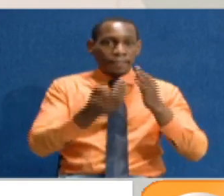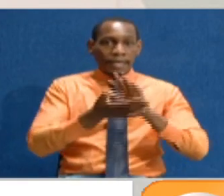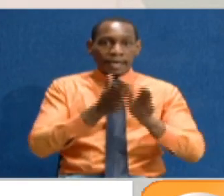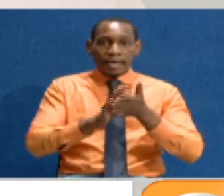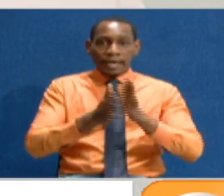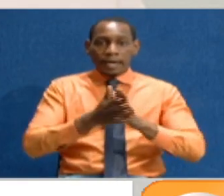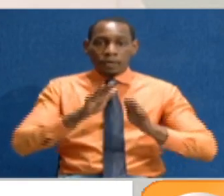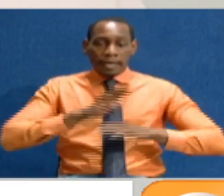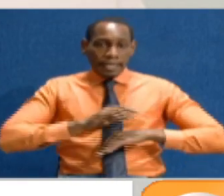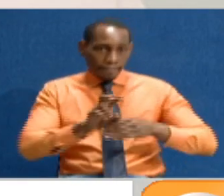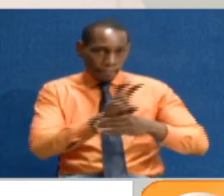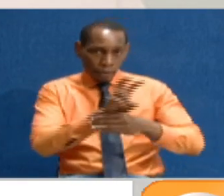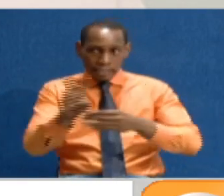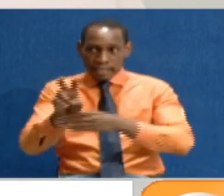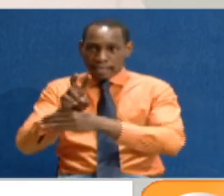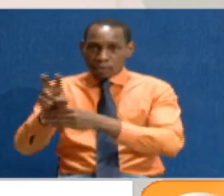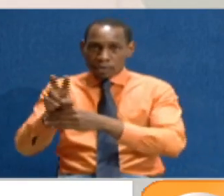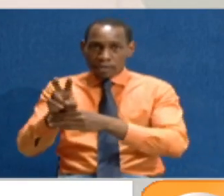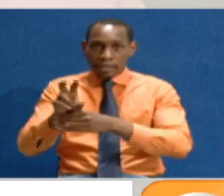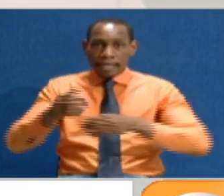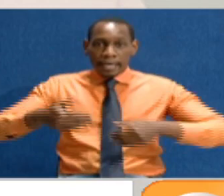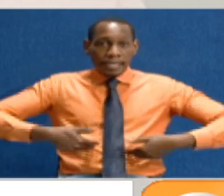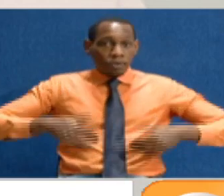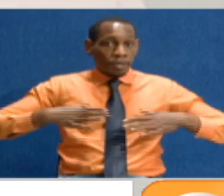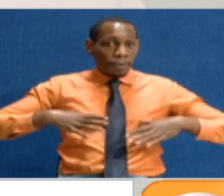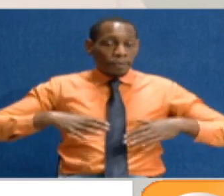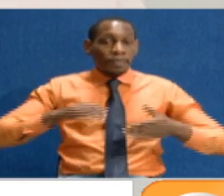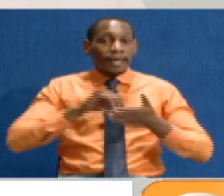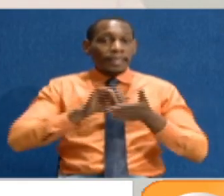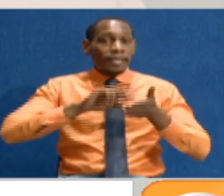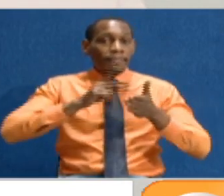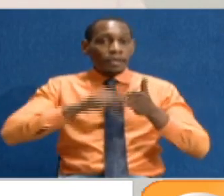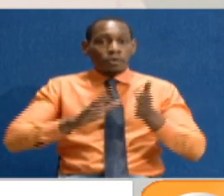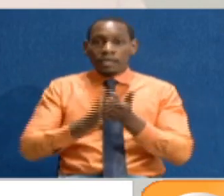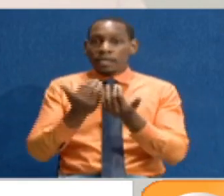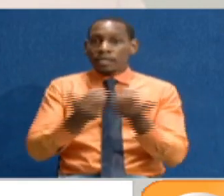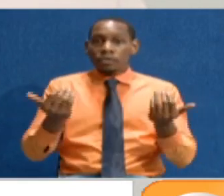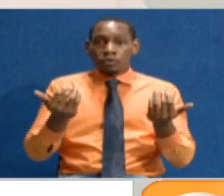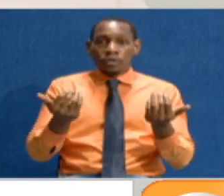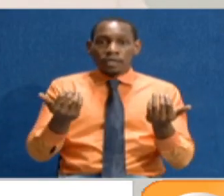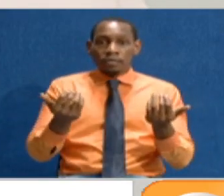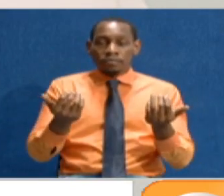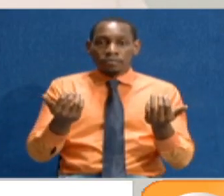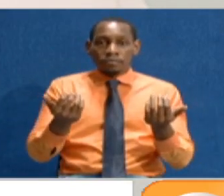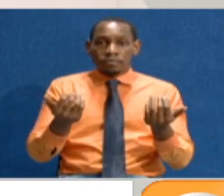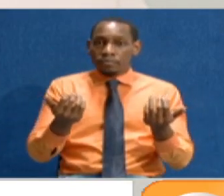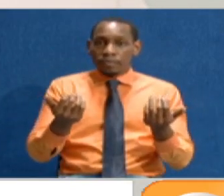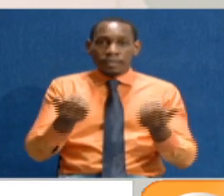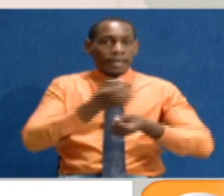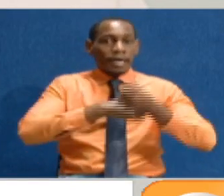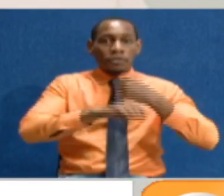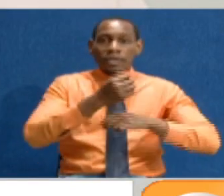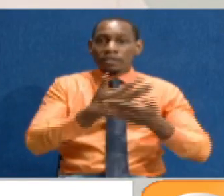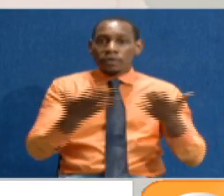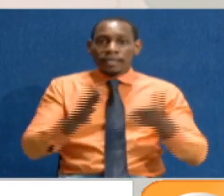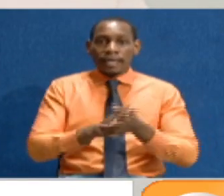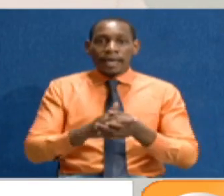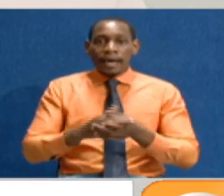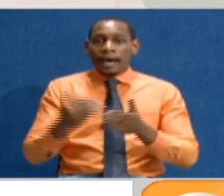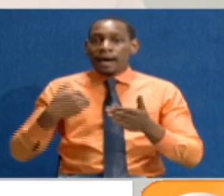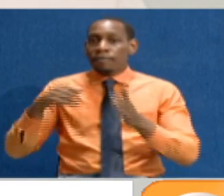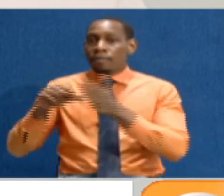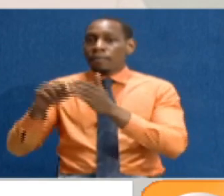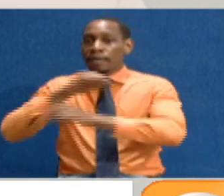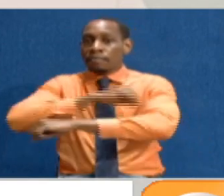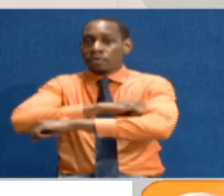have enough supervision for the young people. So that means that the children don't have the attention they require. They have issues with school,